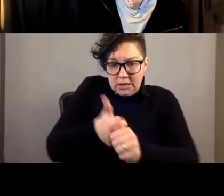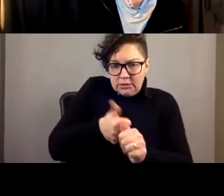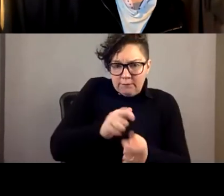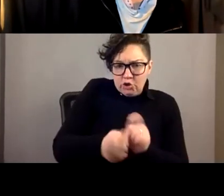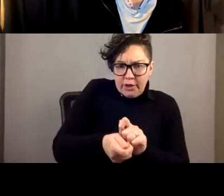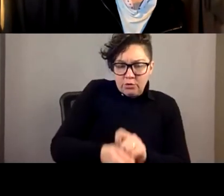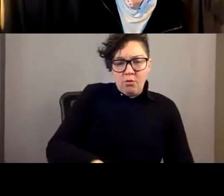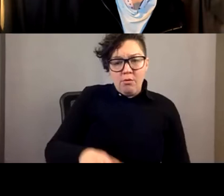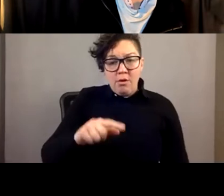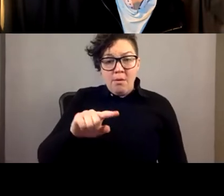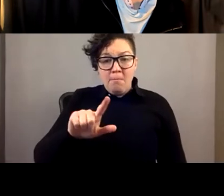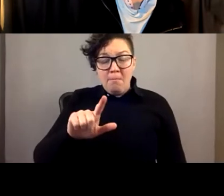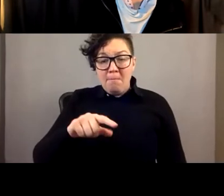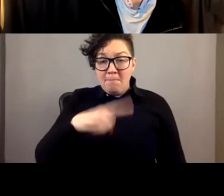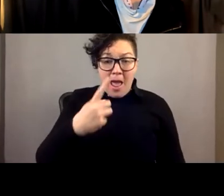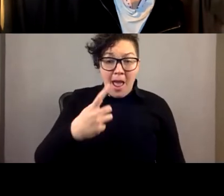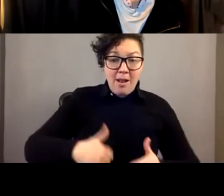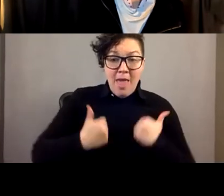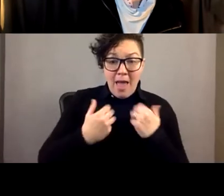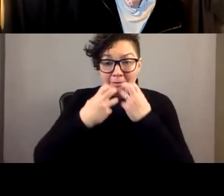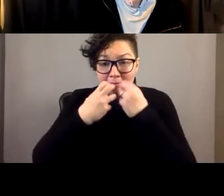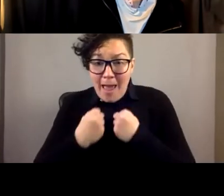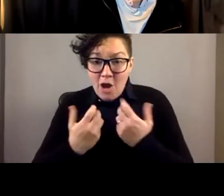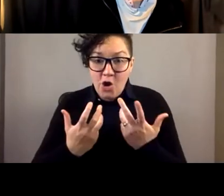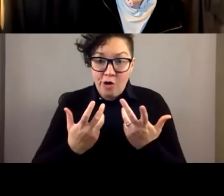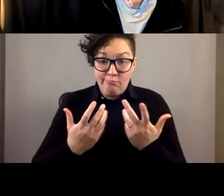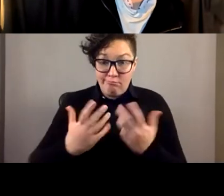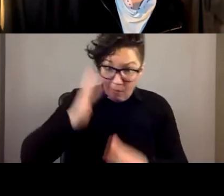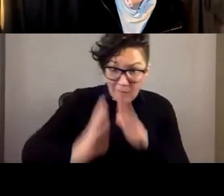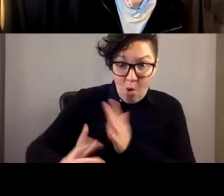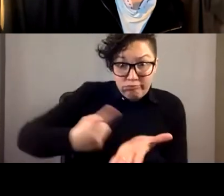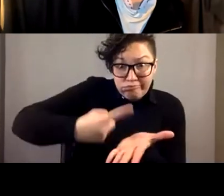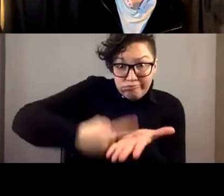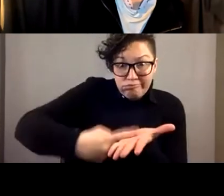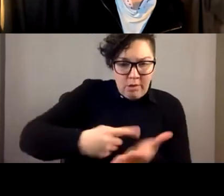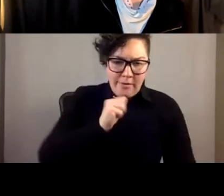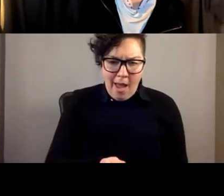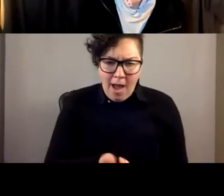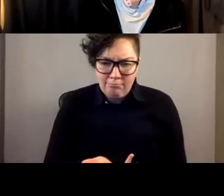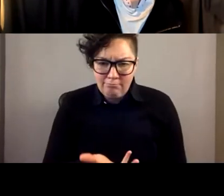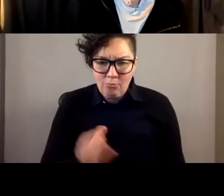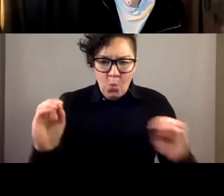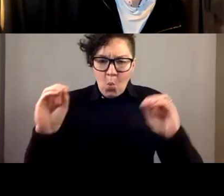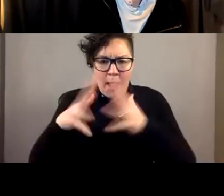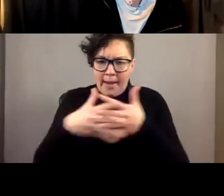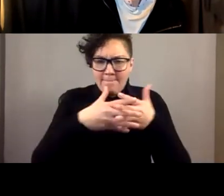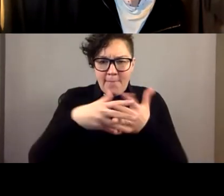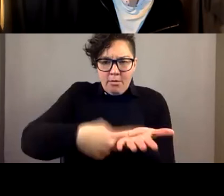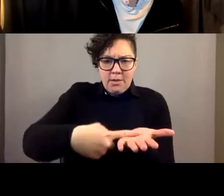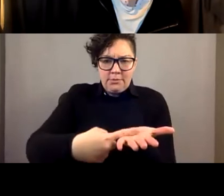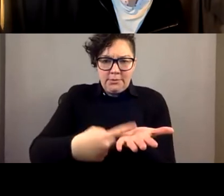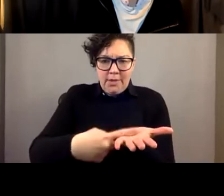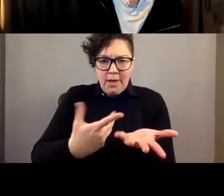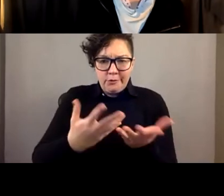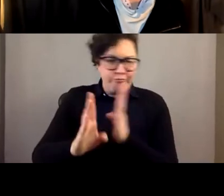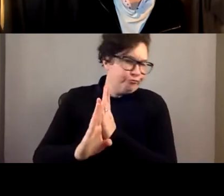Lives Matter is not a thing that mainstream America was talking about 10 years ago. And now we talk about it. Not only